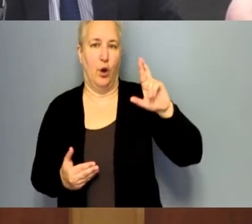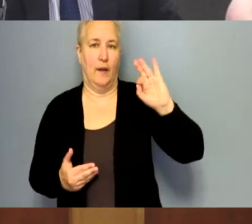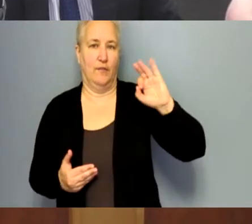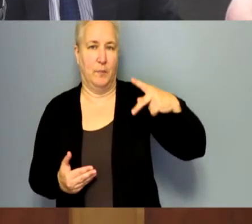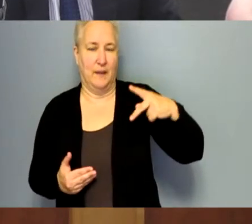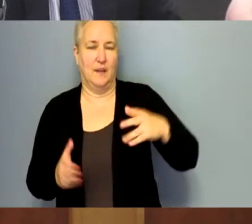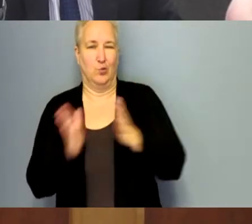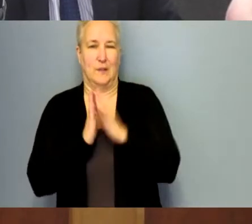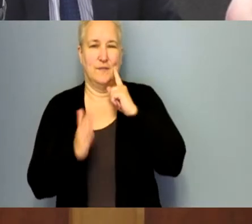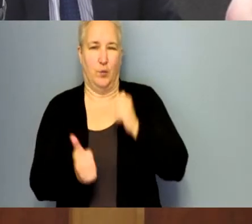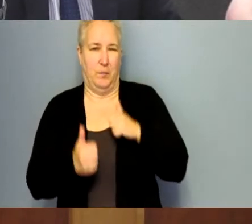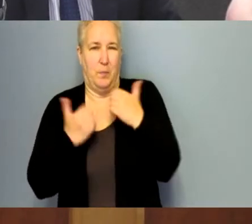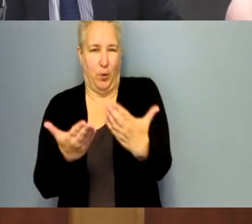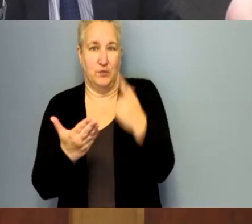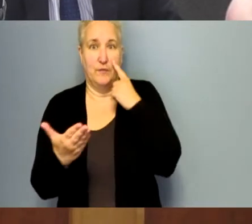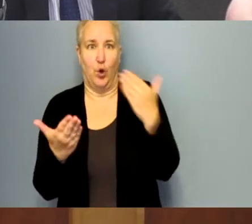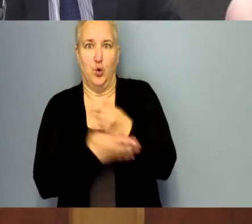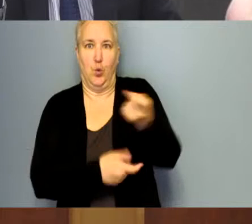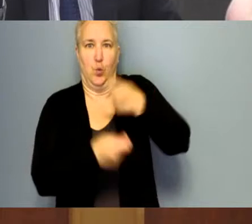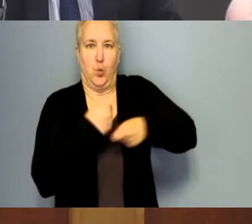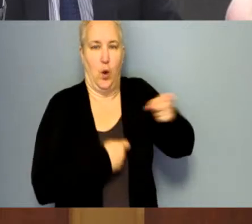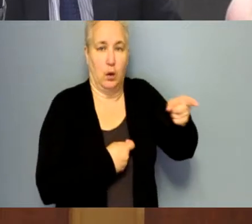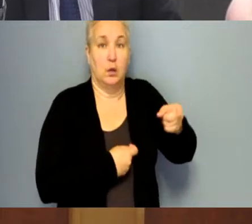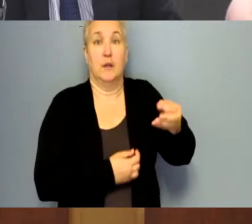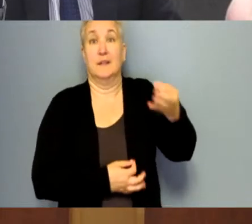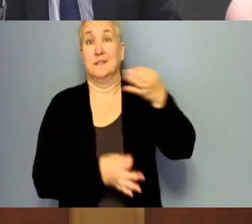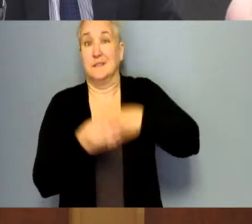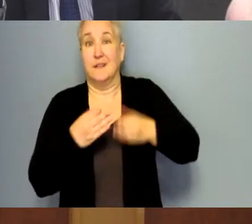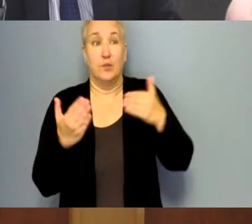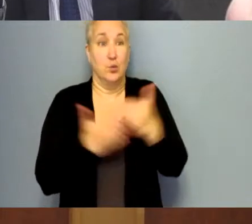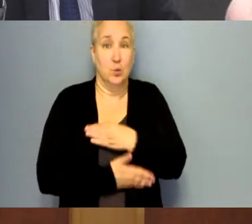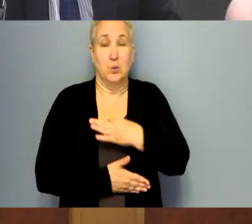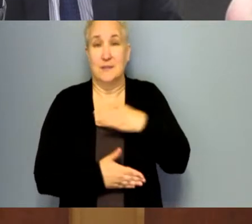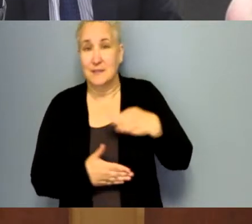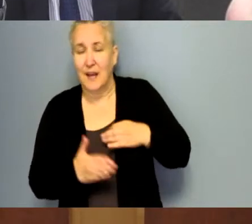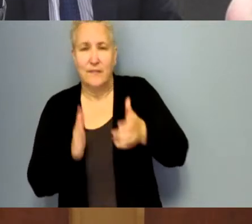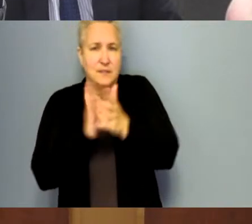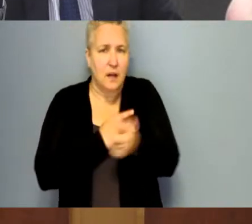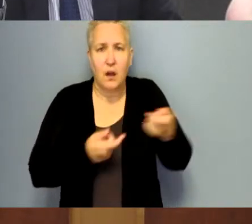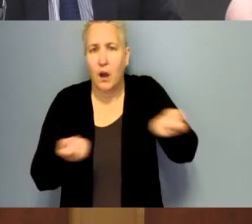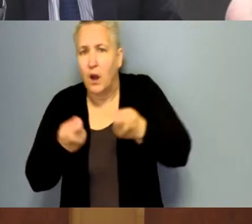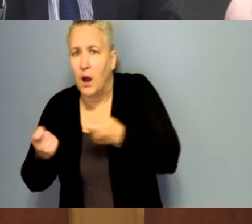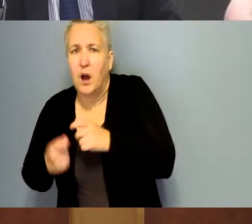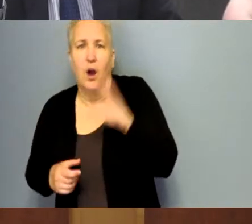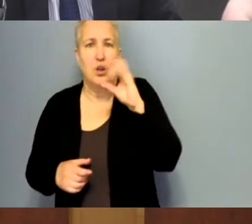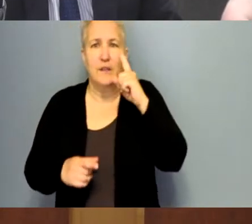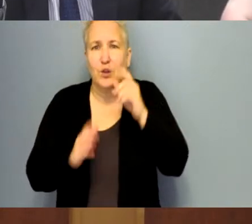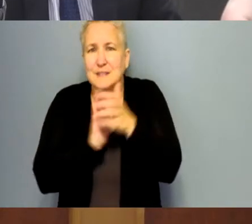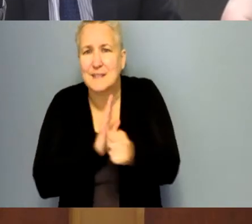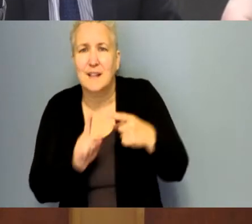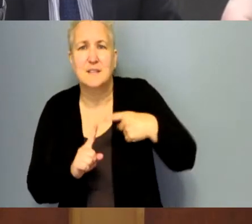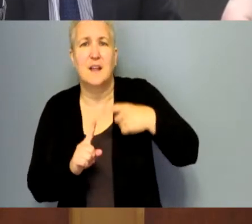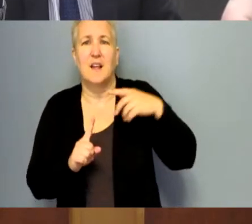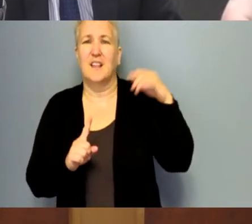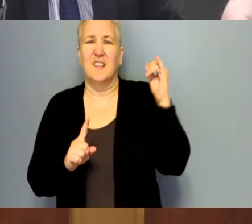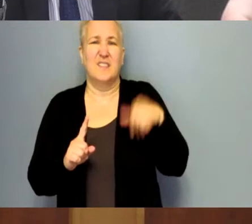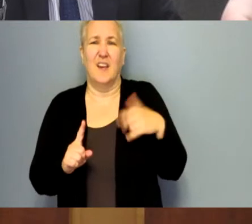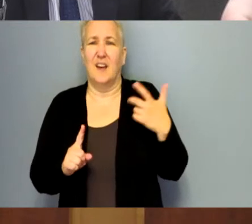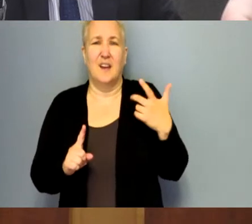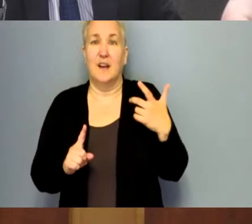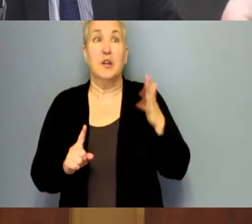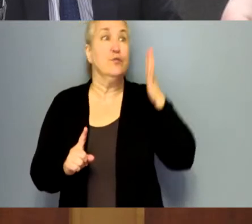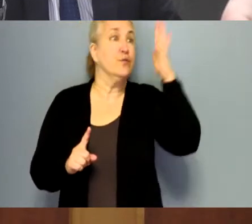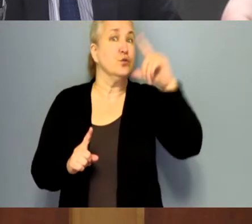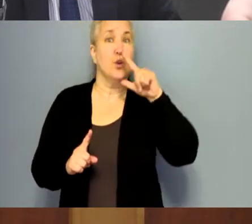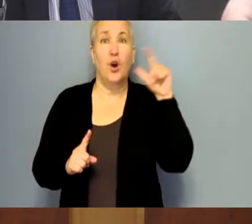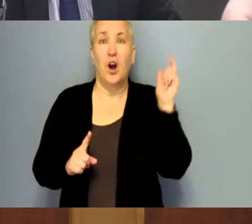new one. So rather than ramping up new staff and talent and looking for a skill set that is not going to be needed in the